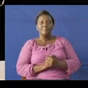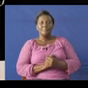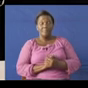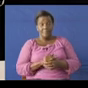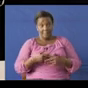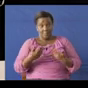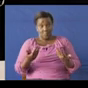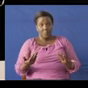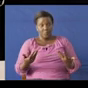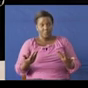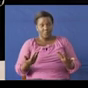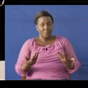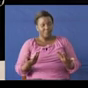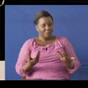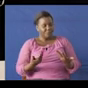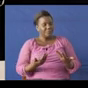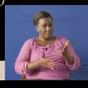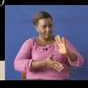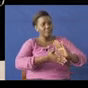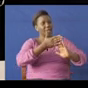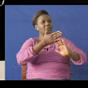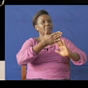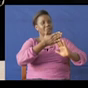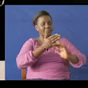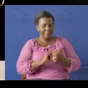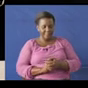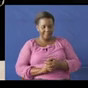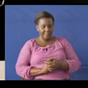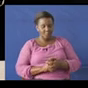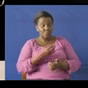Yes. Okay. So, I'll begin.